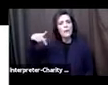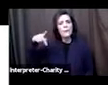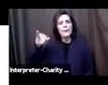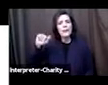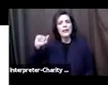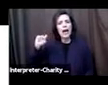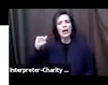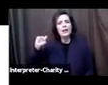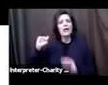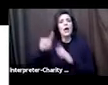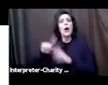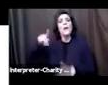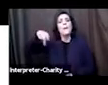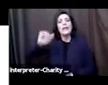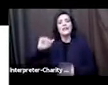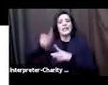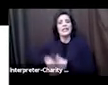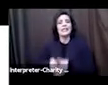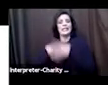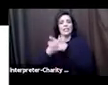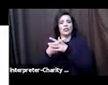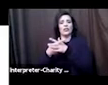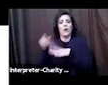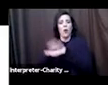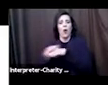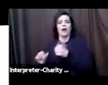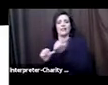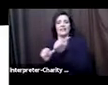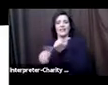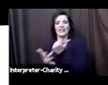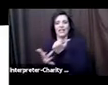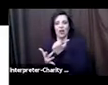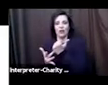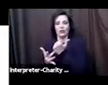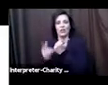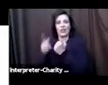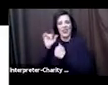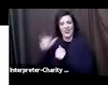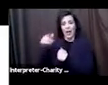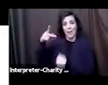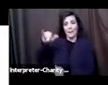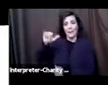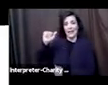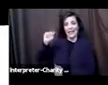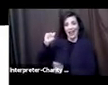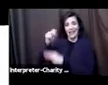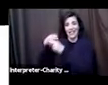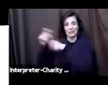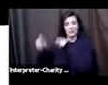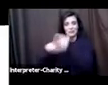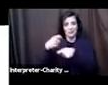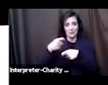Pennsylvania's Initiative on Assistive Technology. We changed the name about three years